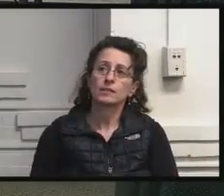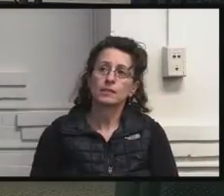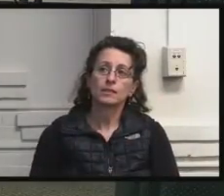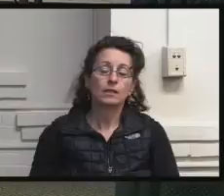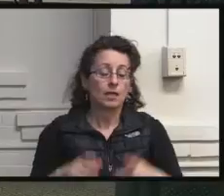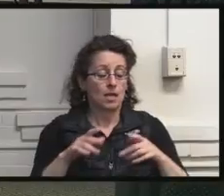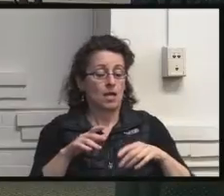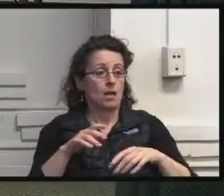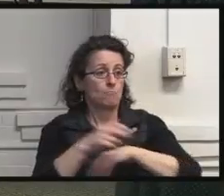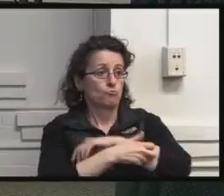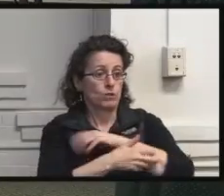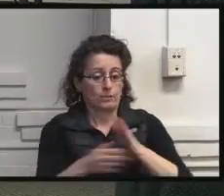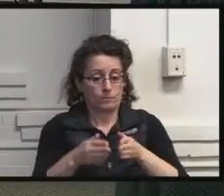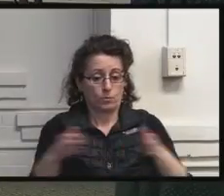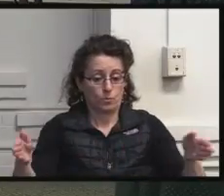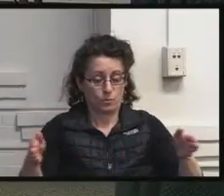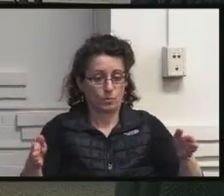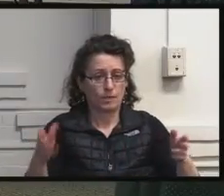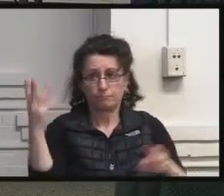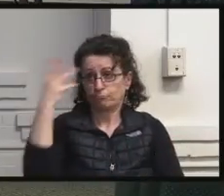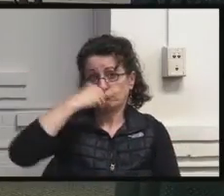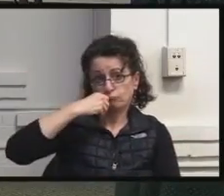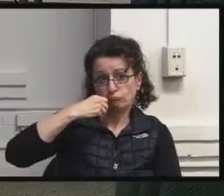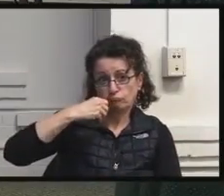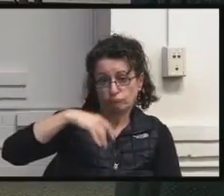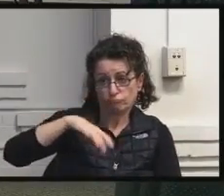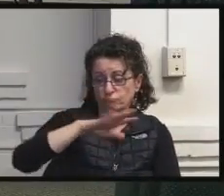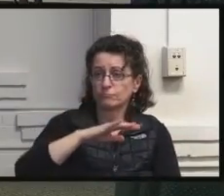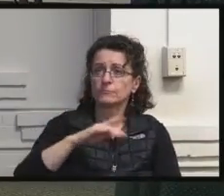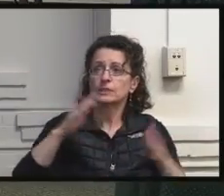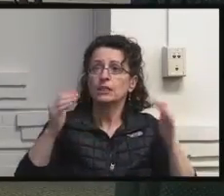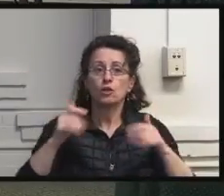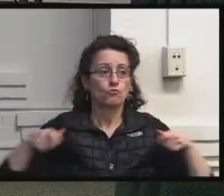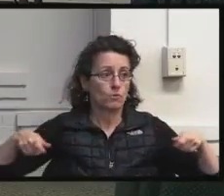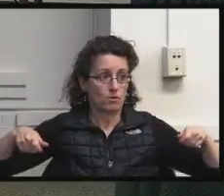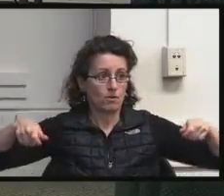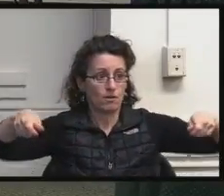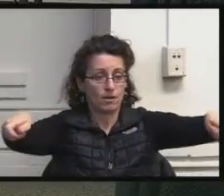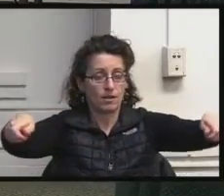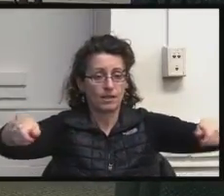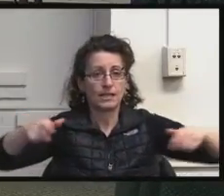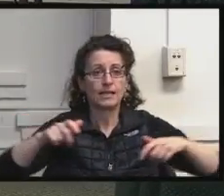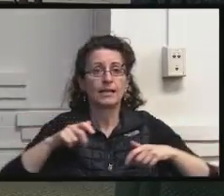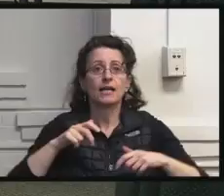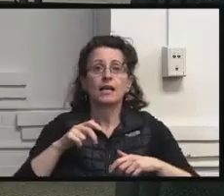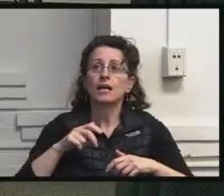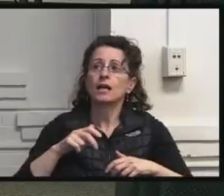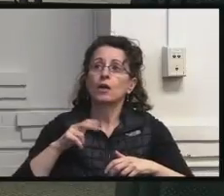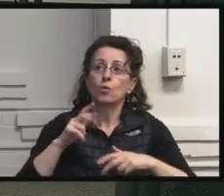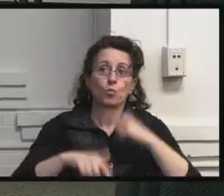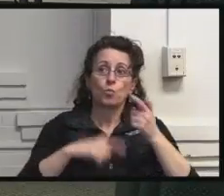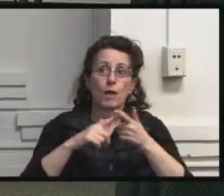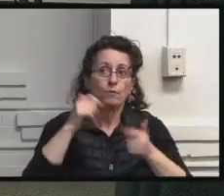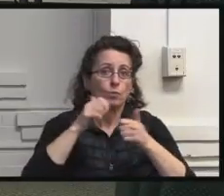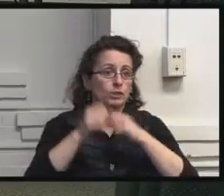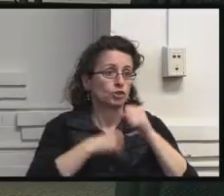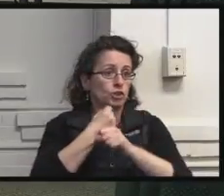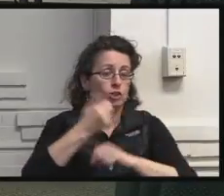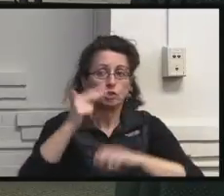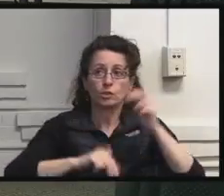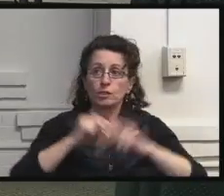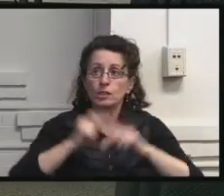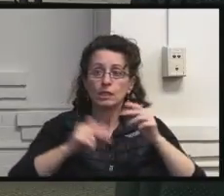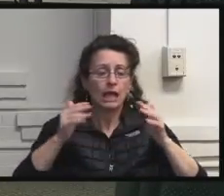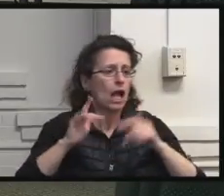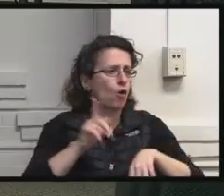bridge width. The second one is aesthetics. The bridge railing. The third one is the construction year. The next one down is the